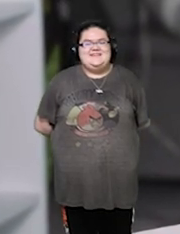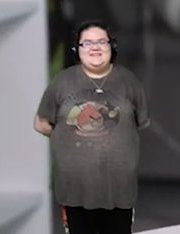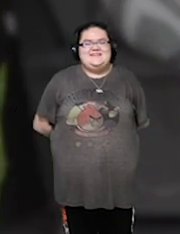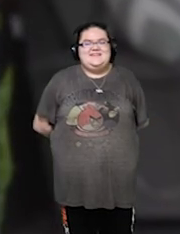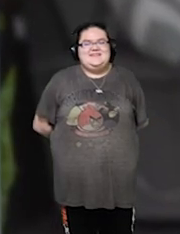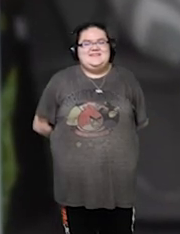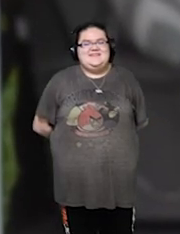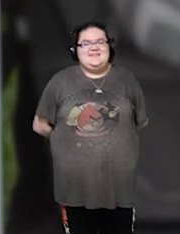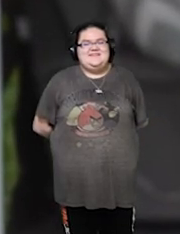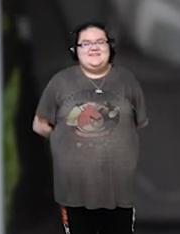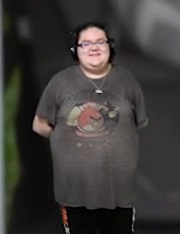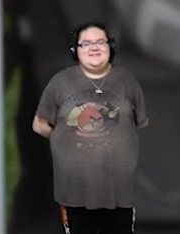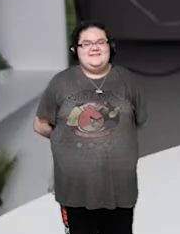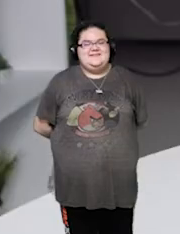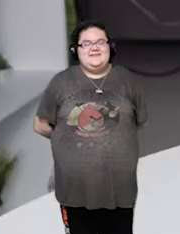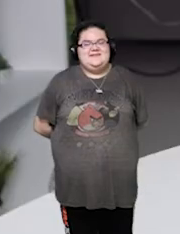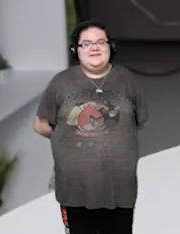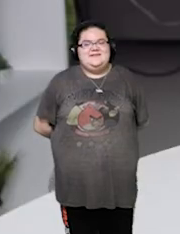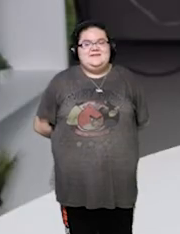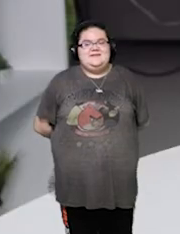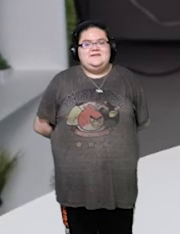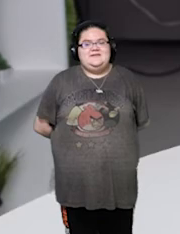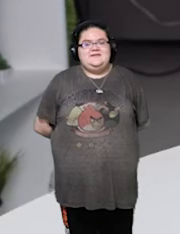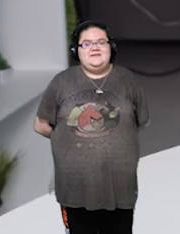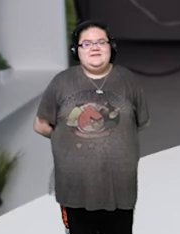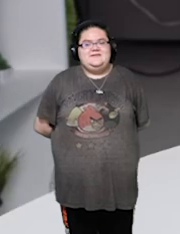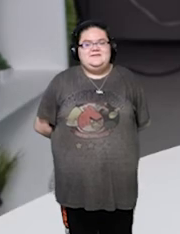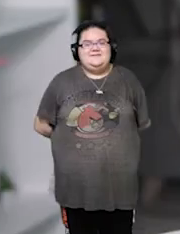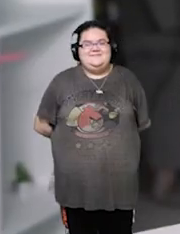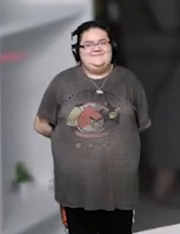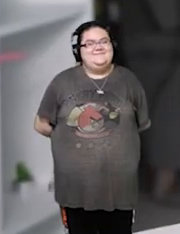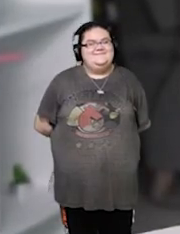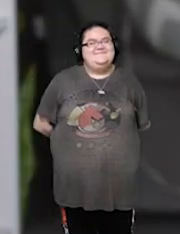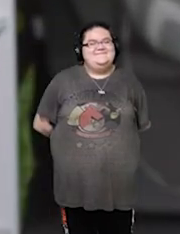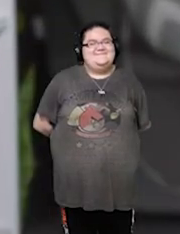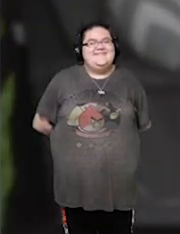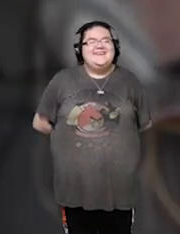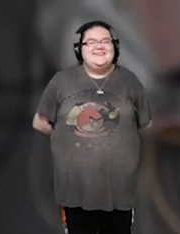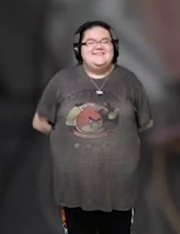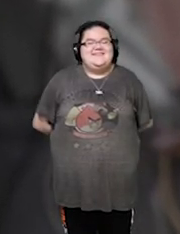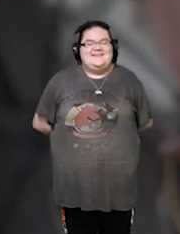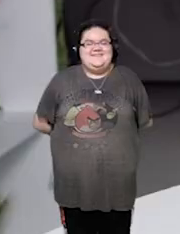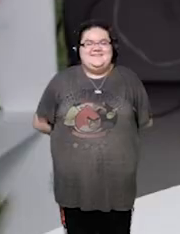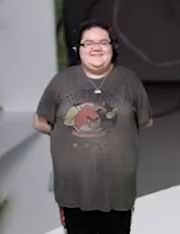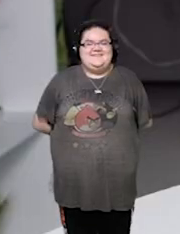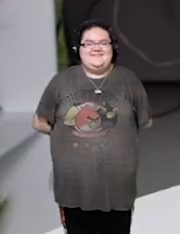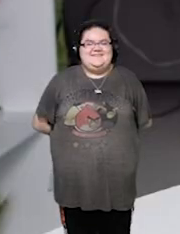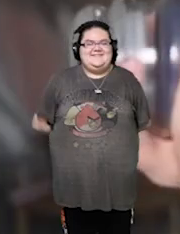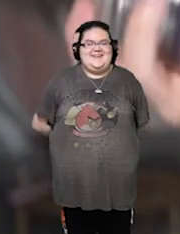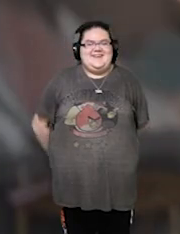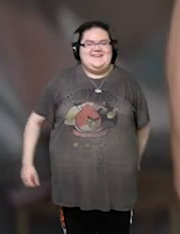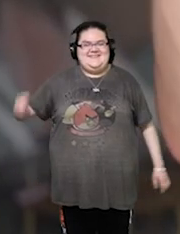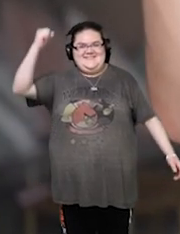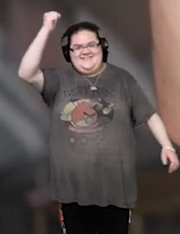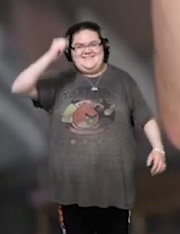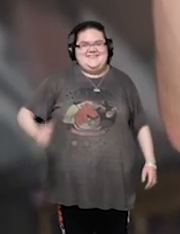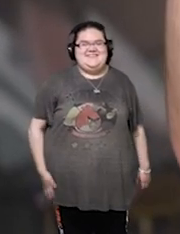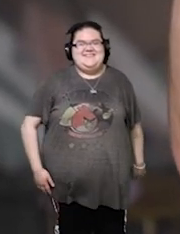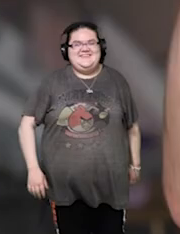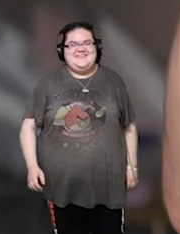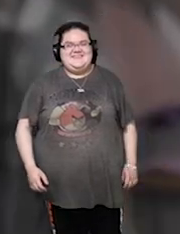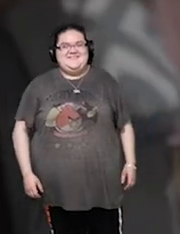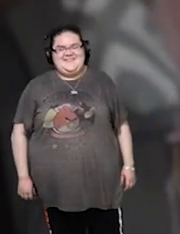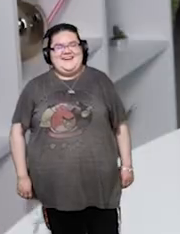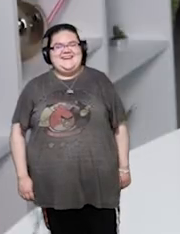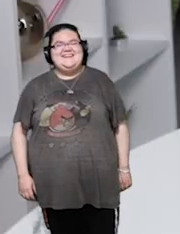leather of a smell. Like, why would you want that as a smell? That like twilight, you know? That's good. I'm keeping this. Big up Aldi. You can get 20 of